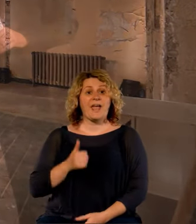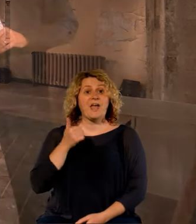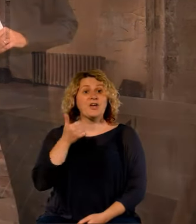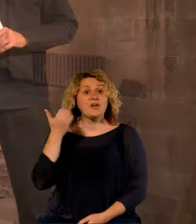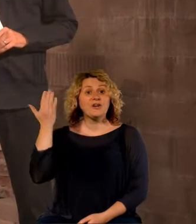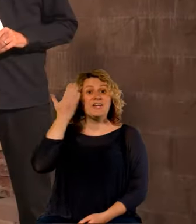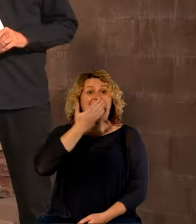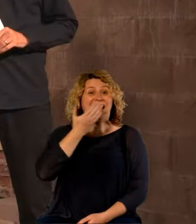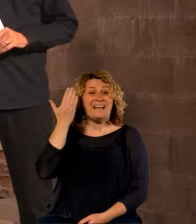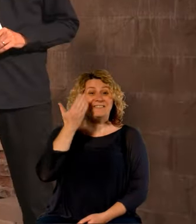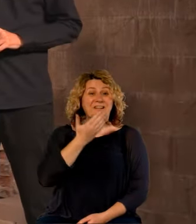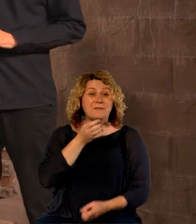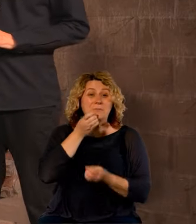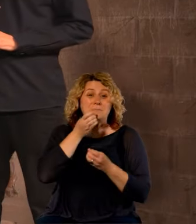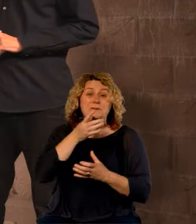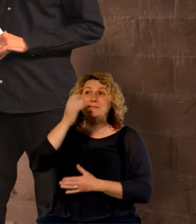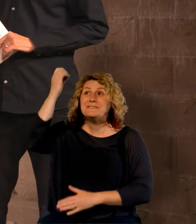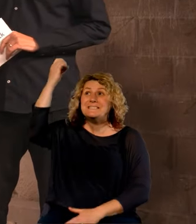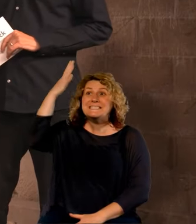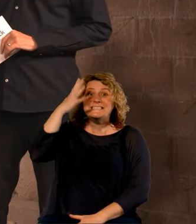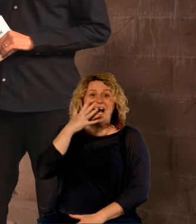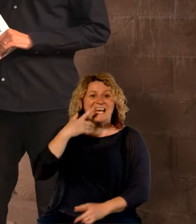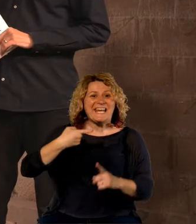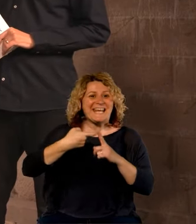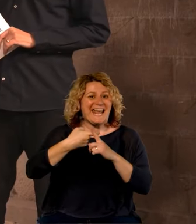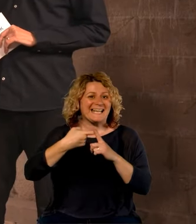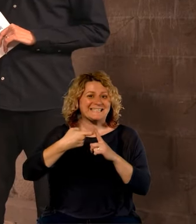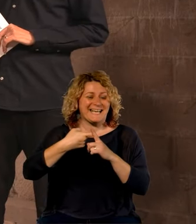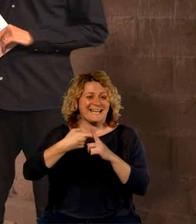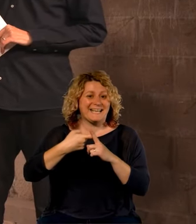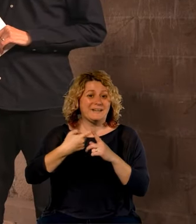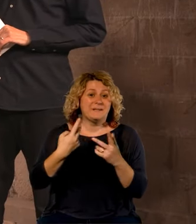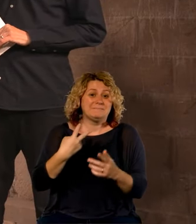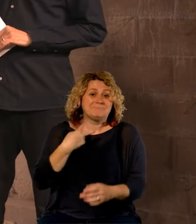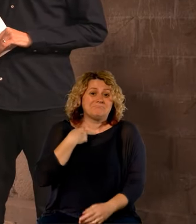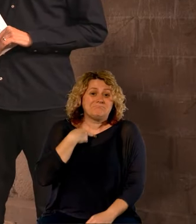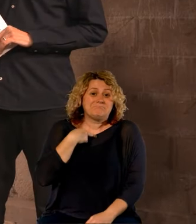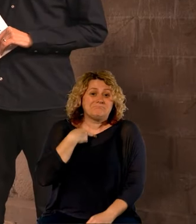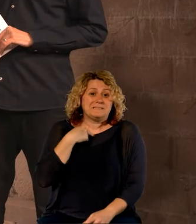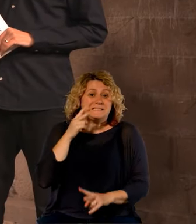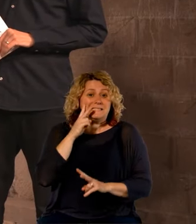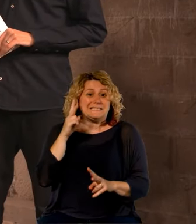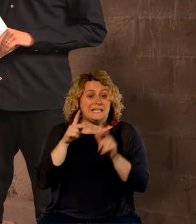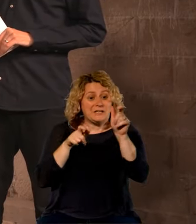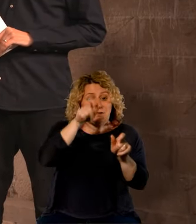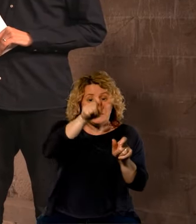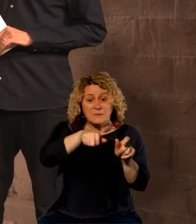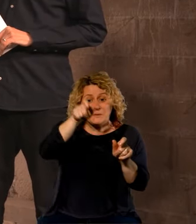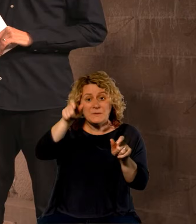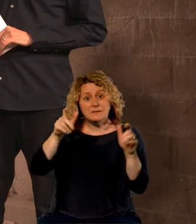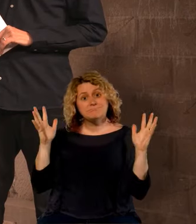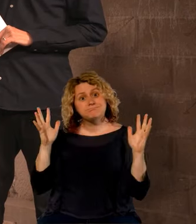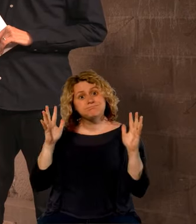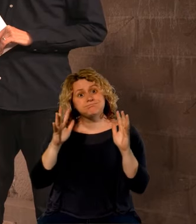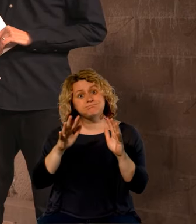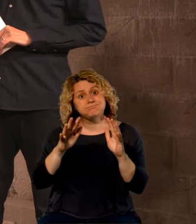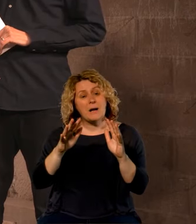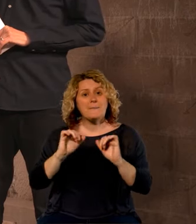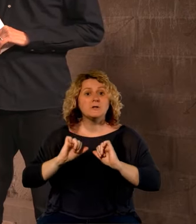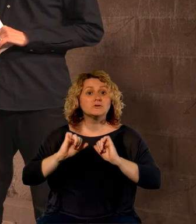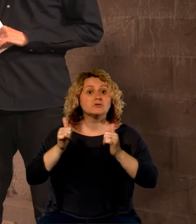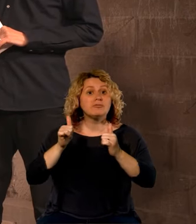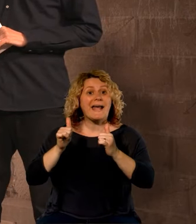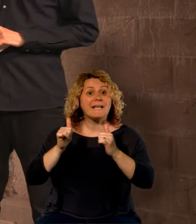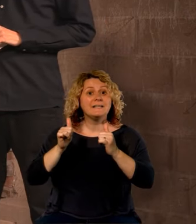Good evening from a sunny Keswick. We're really missing you being here, but it's been great to hear from you, and especially that from